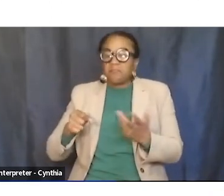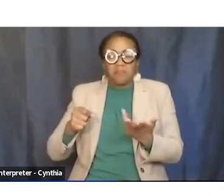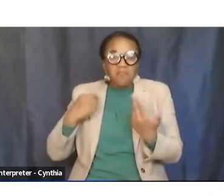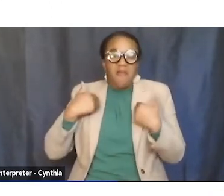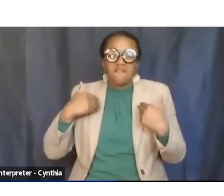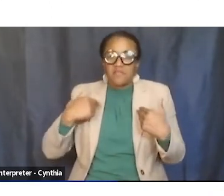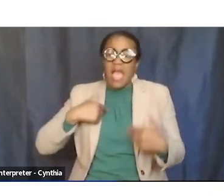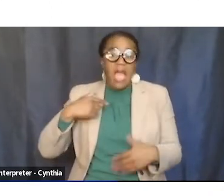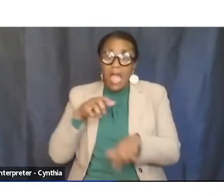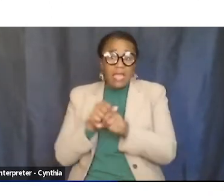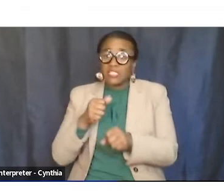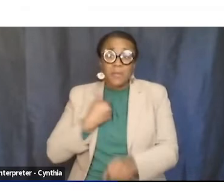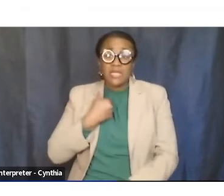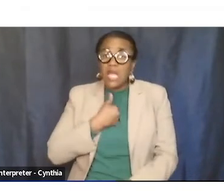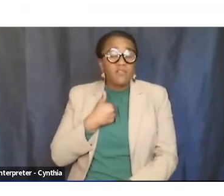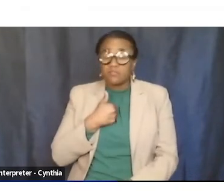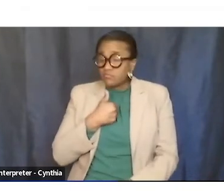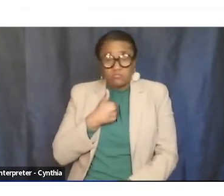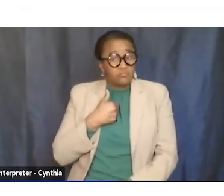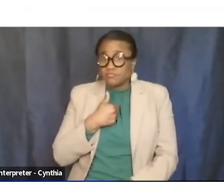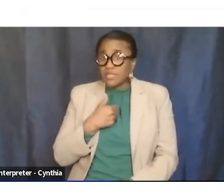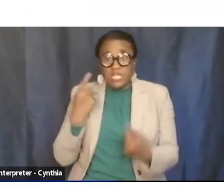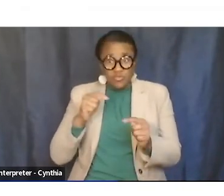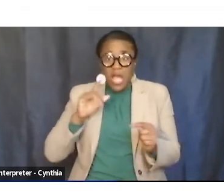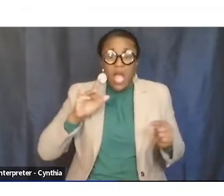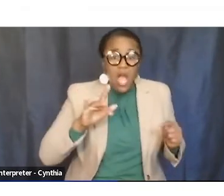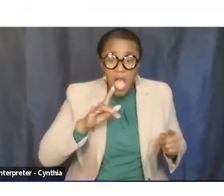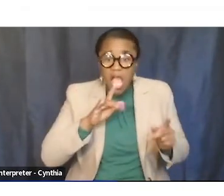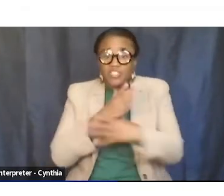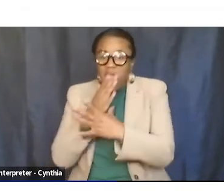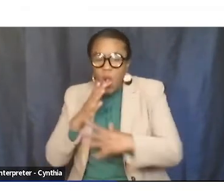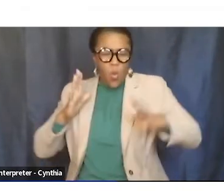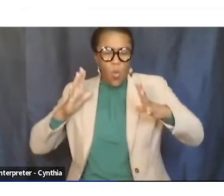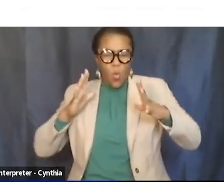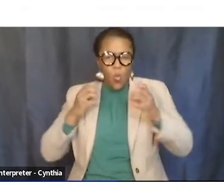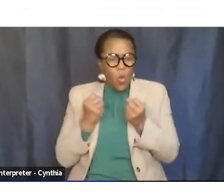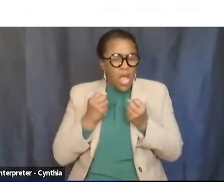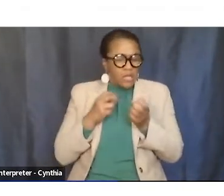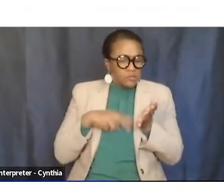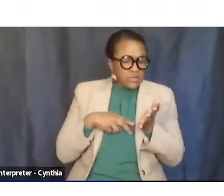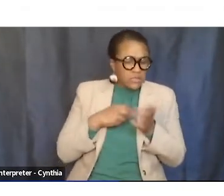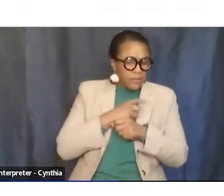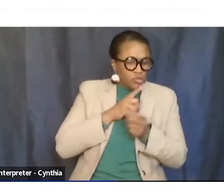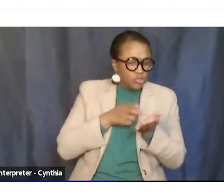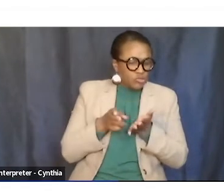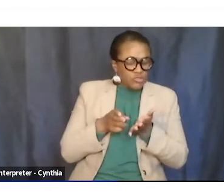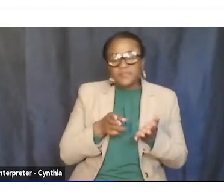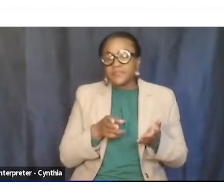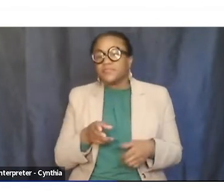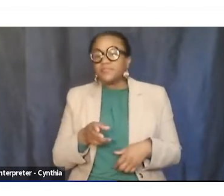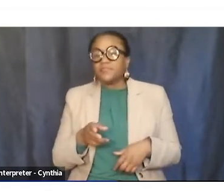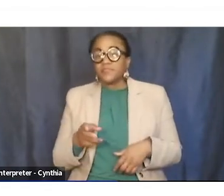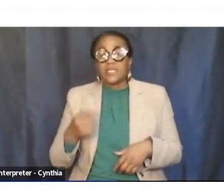it I catch myself trying to do it all the time. So 1, am